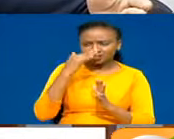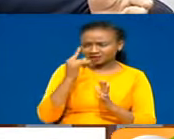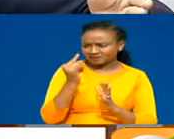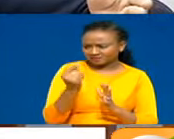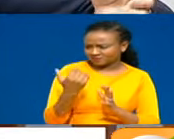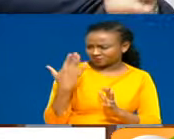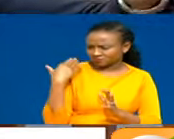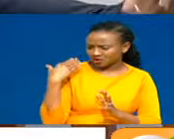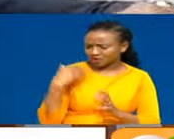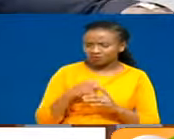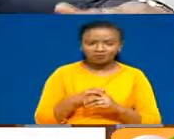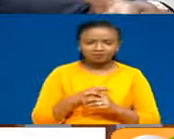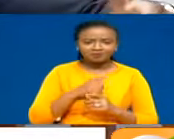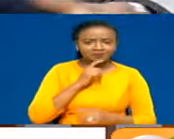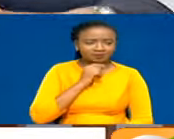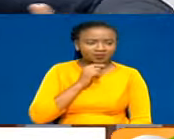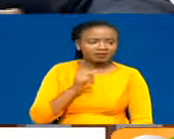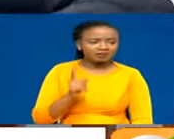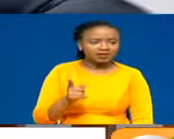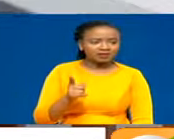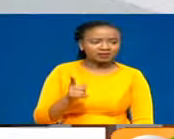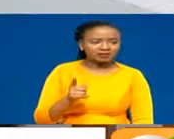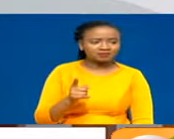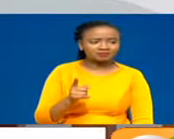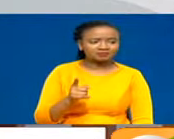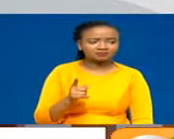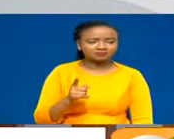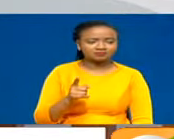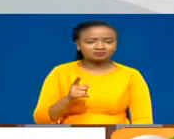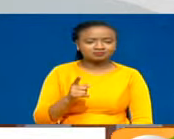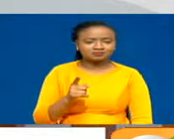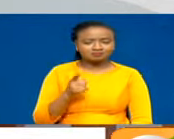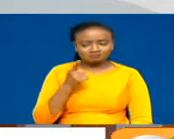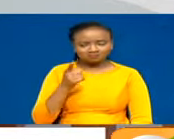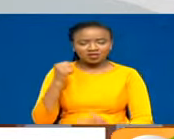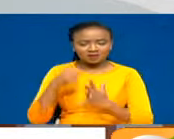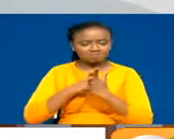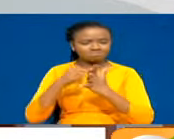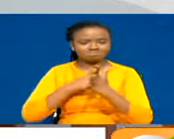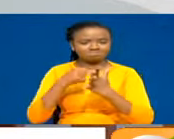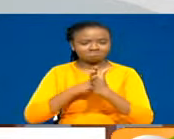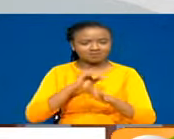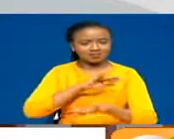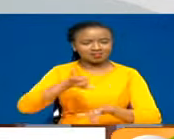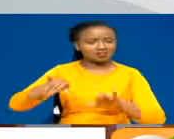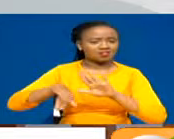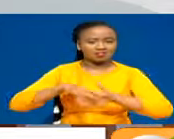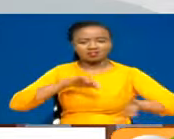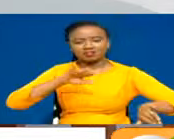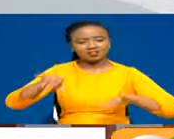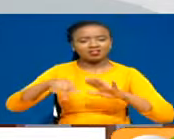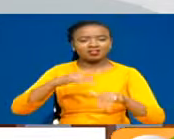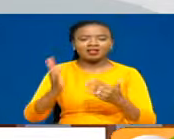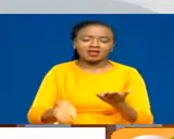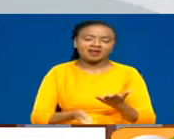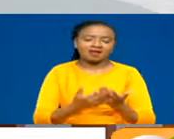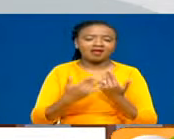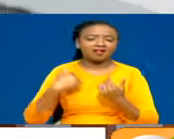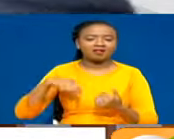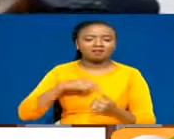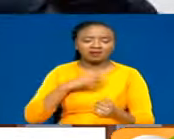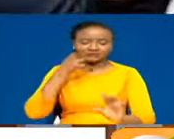ago. Yeah, he created this path for us. Yeah, right, by what he did at that